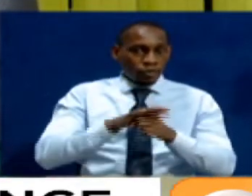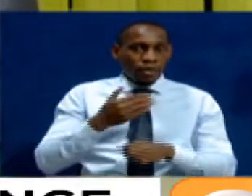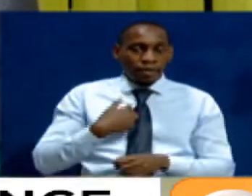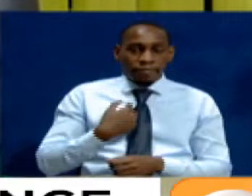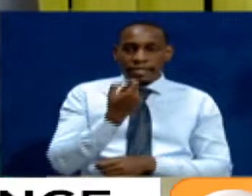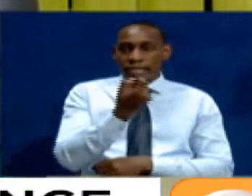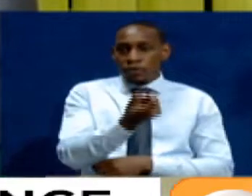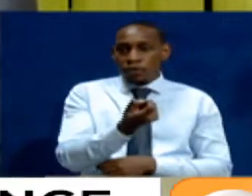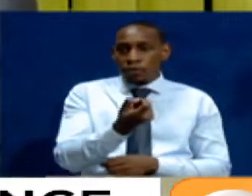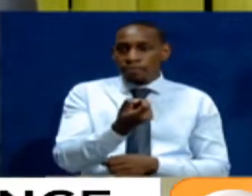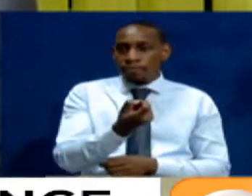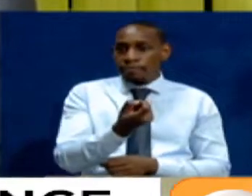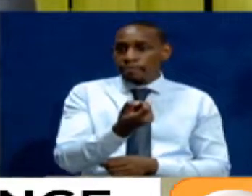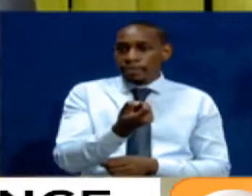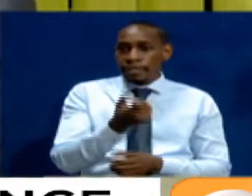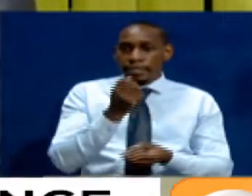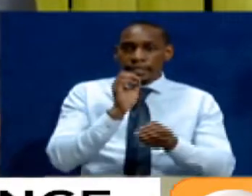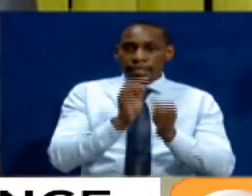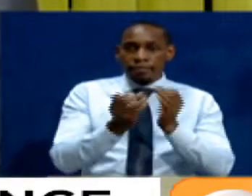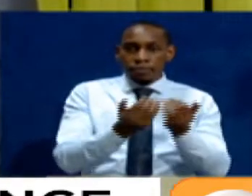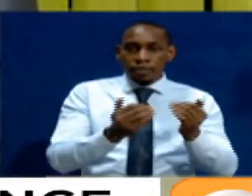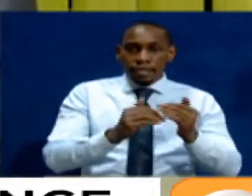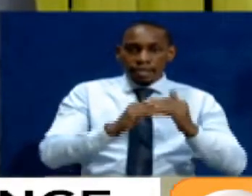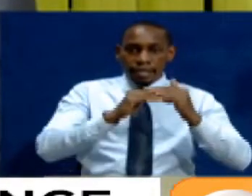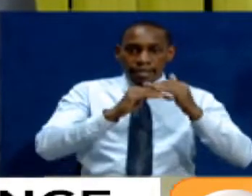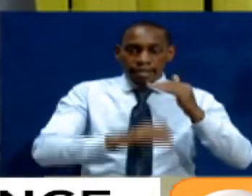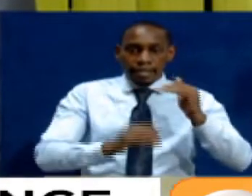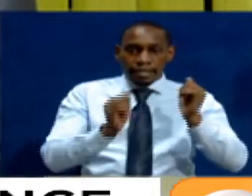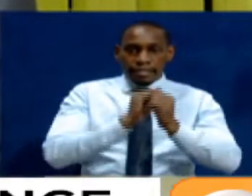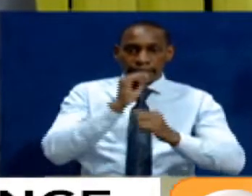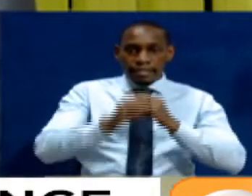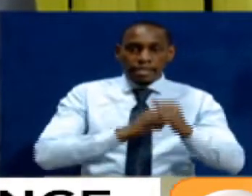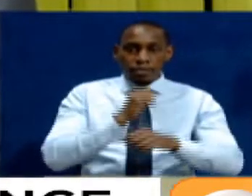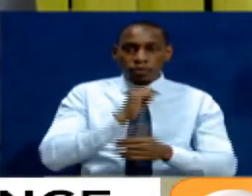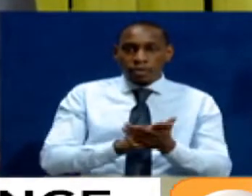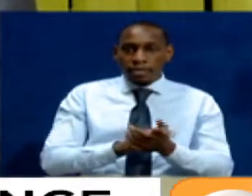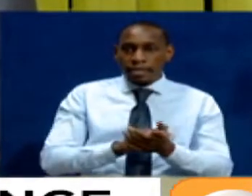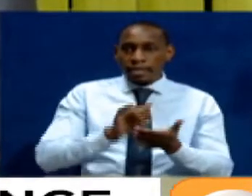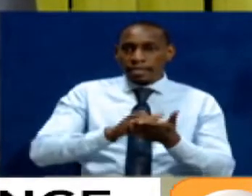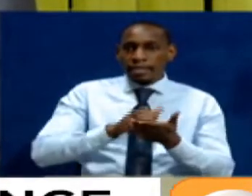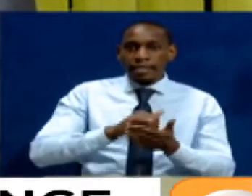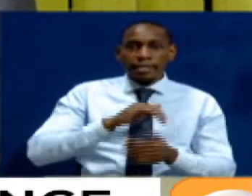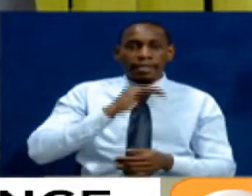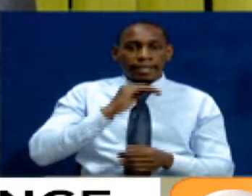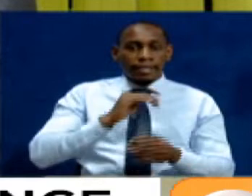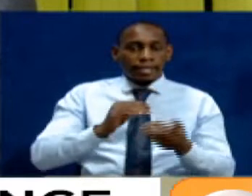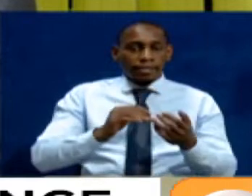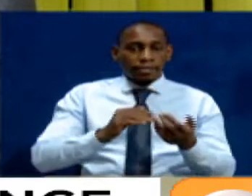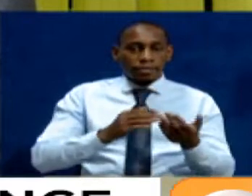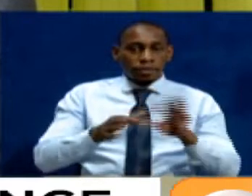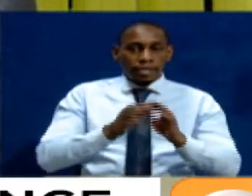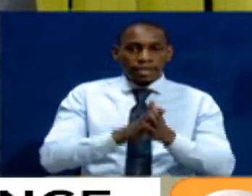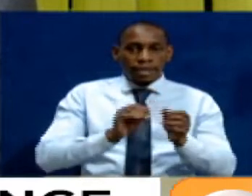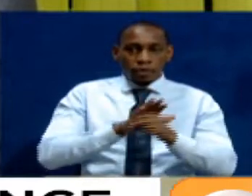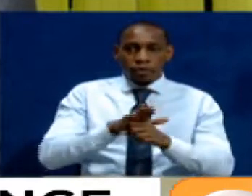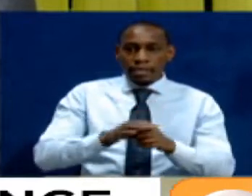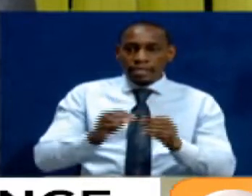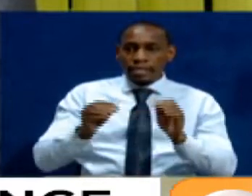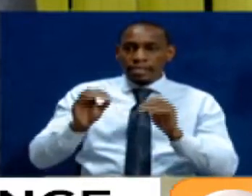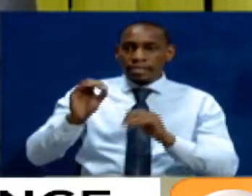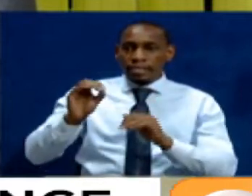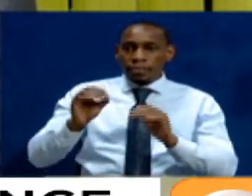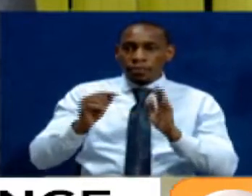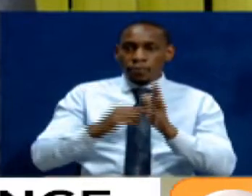low. I mean, if you kids below 10, the mortality if they need the all got COVID is 0.1%.